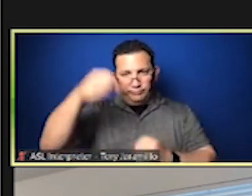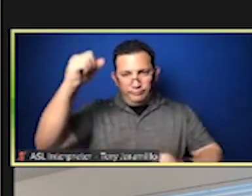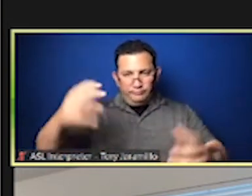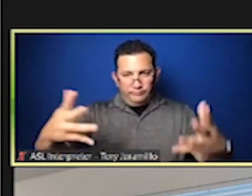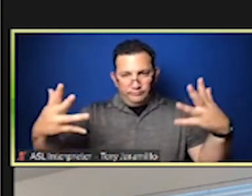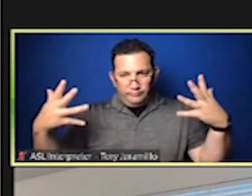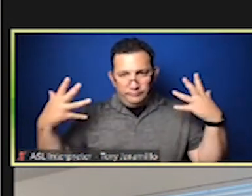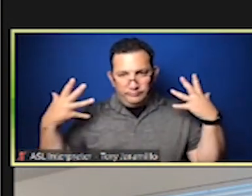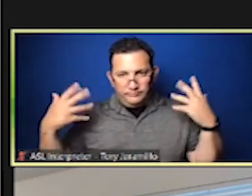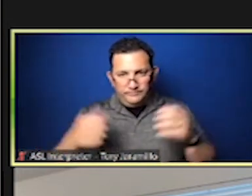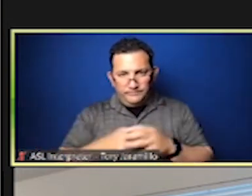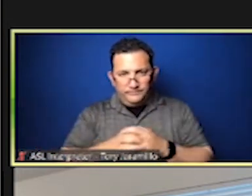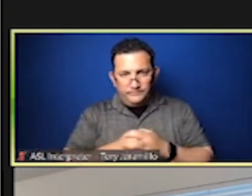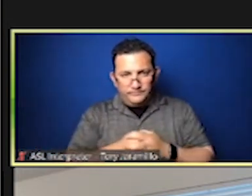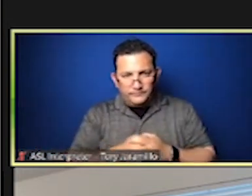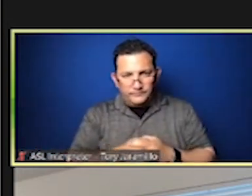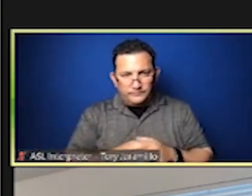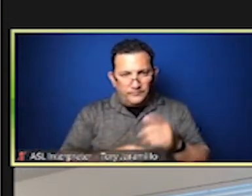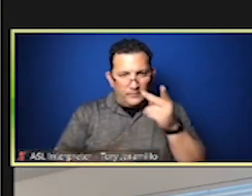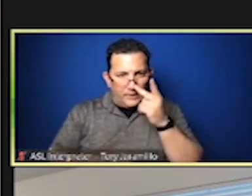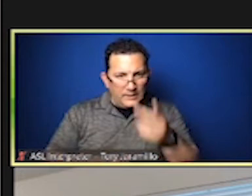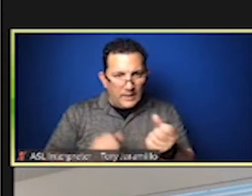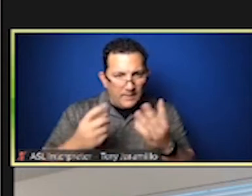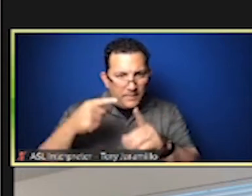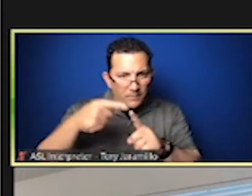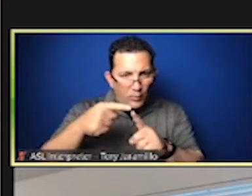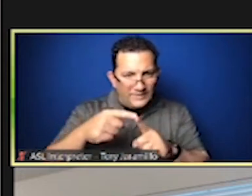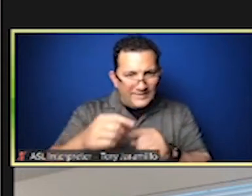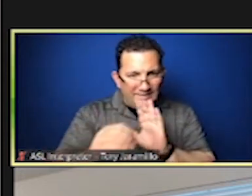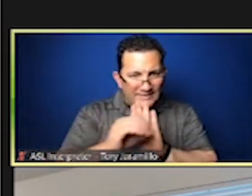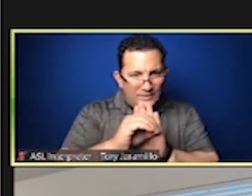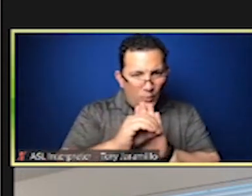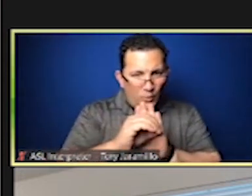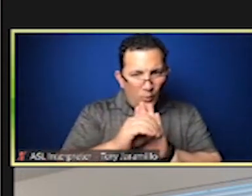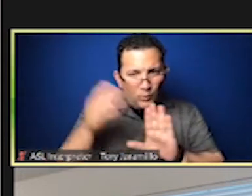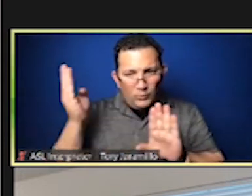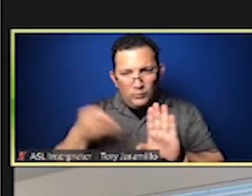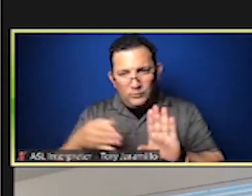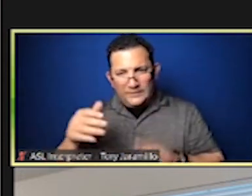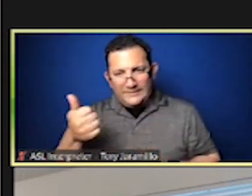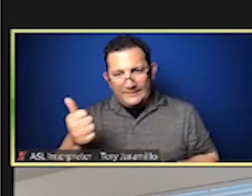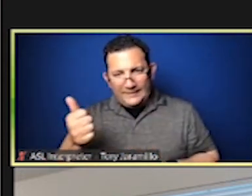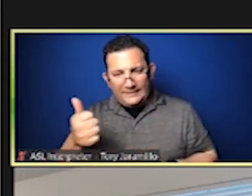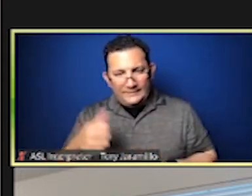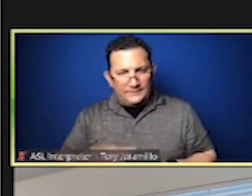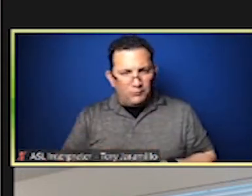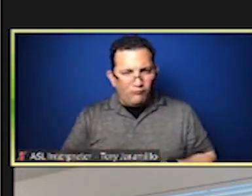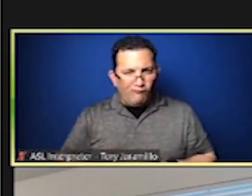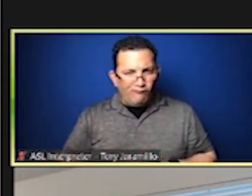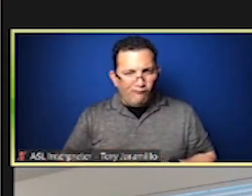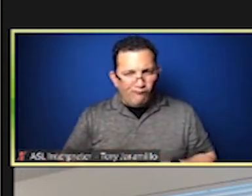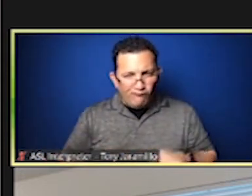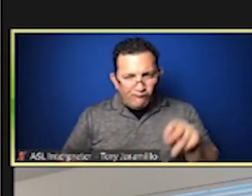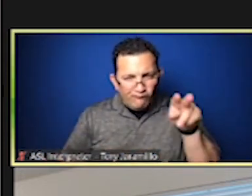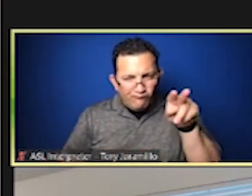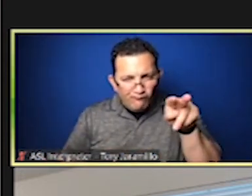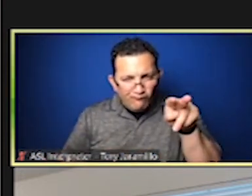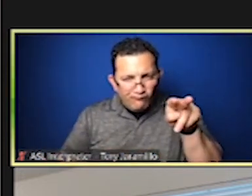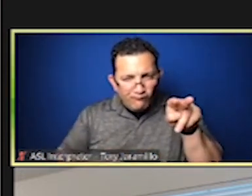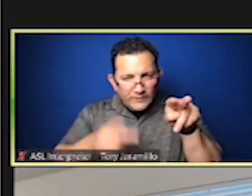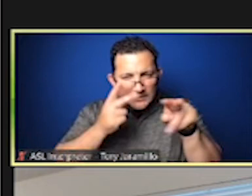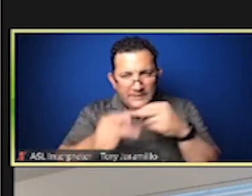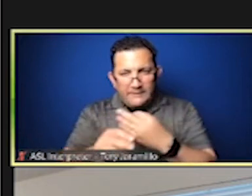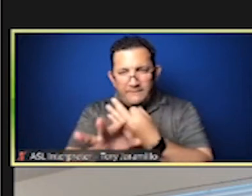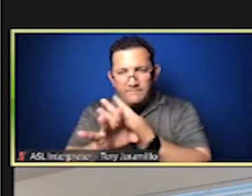It tells me how many points I received. I received 0 out of 10. But here is where I can read the